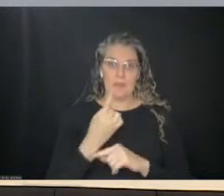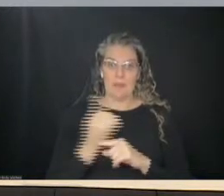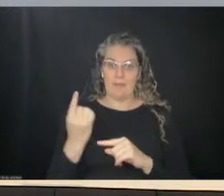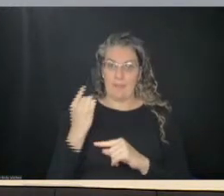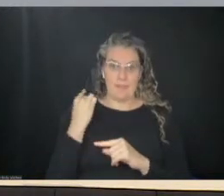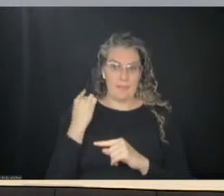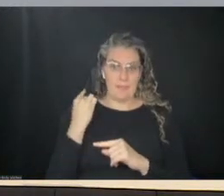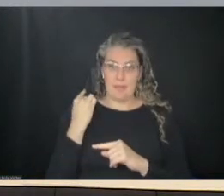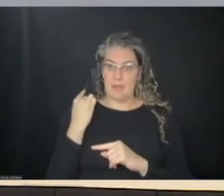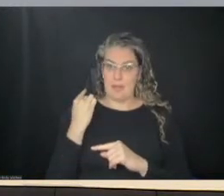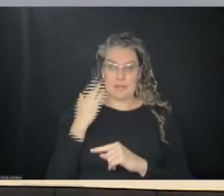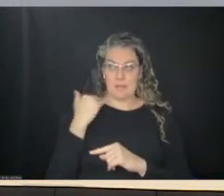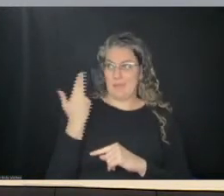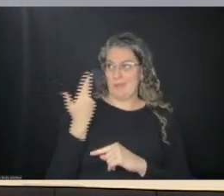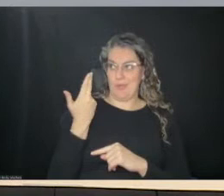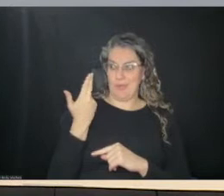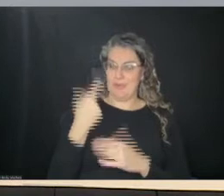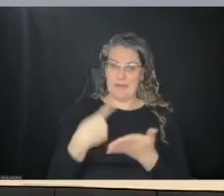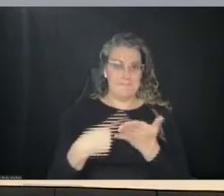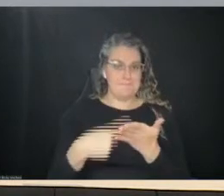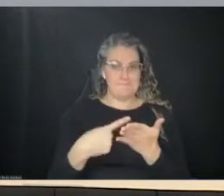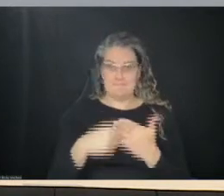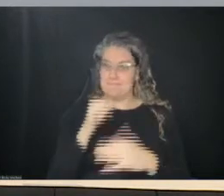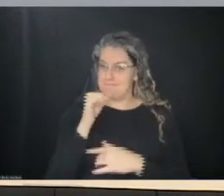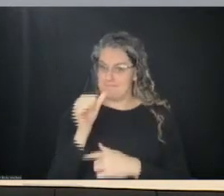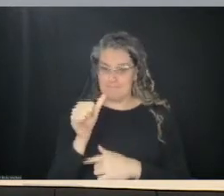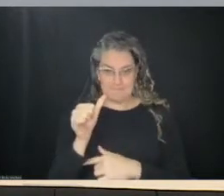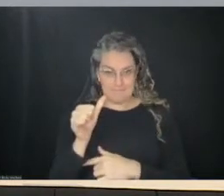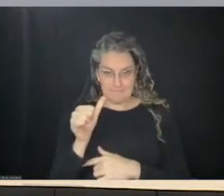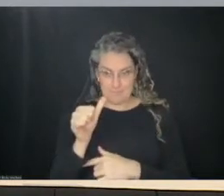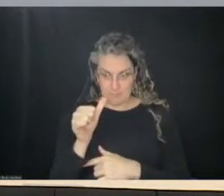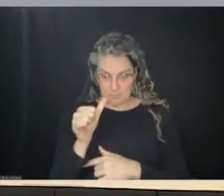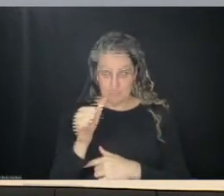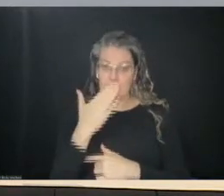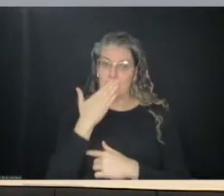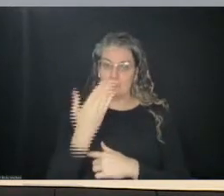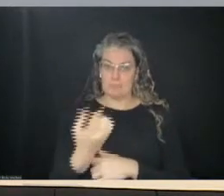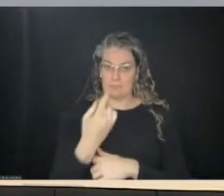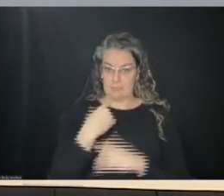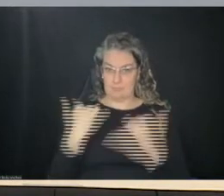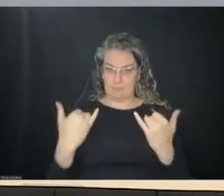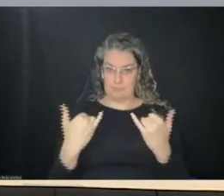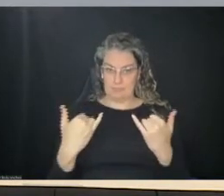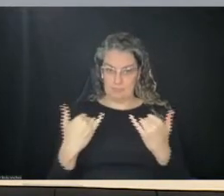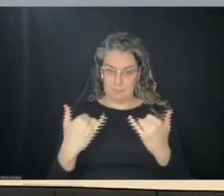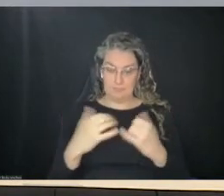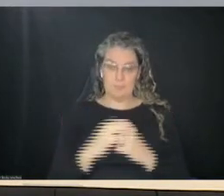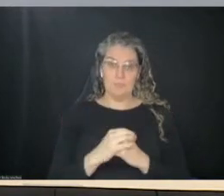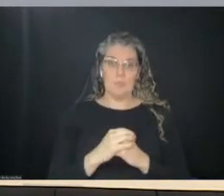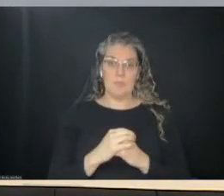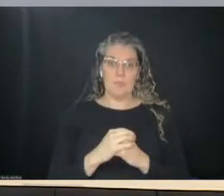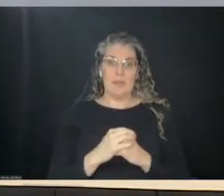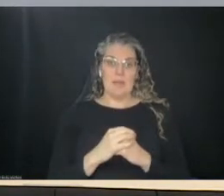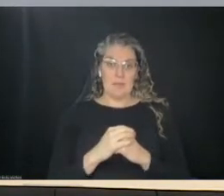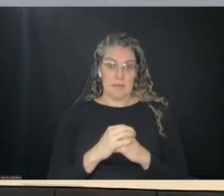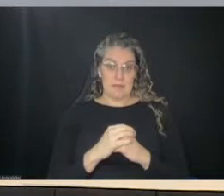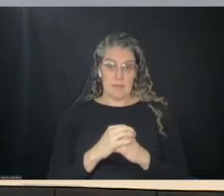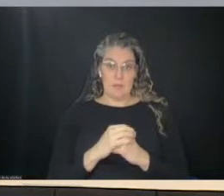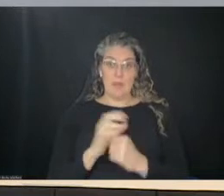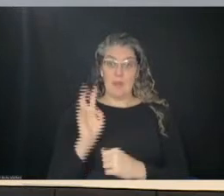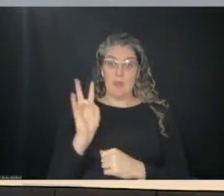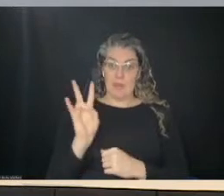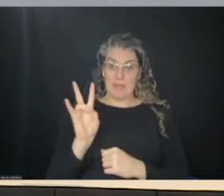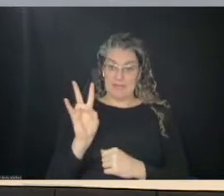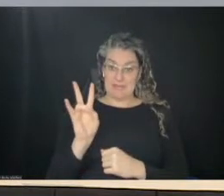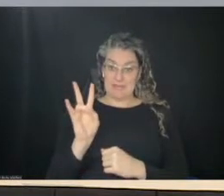on Thursday. And I'm very pleased that besides the 7 cases